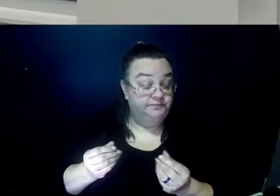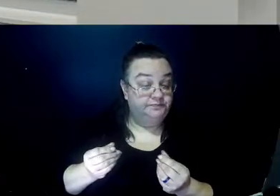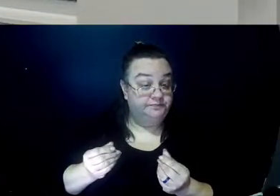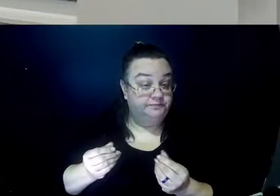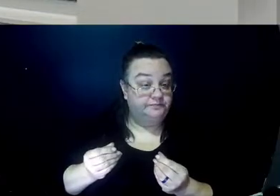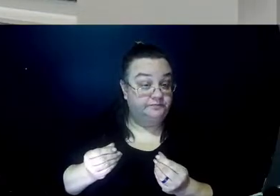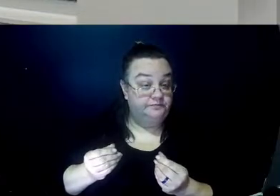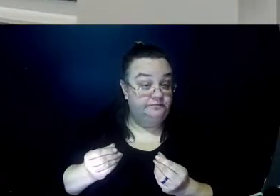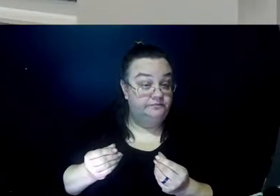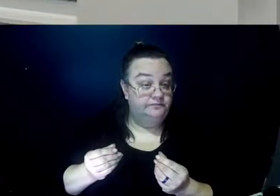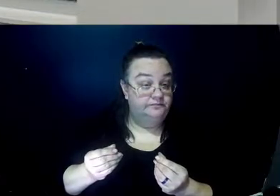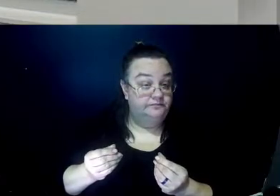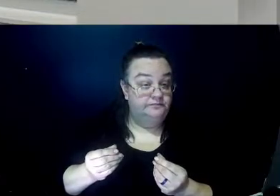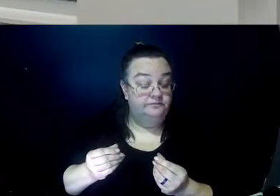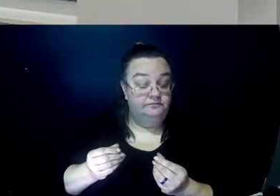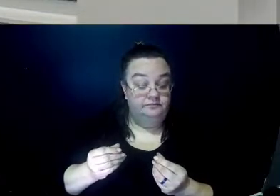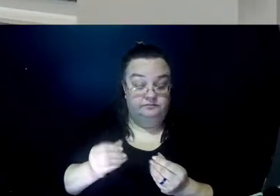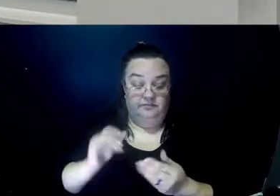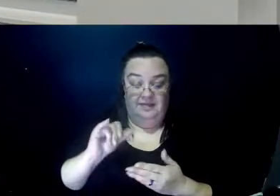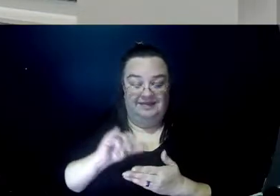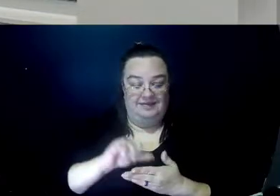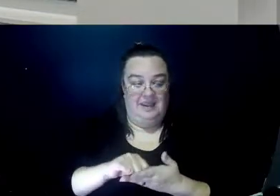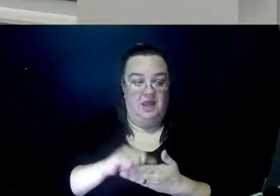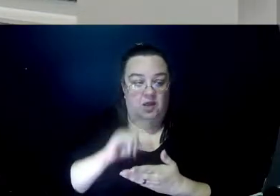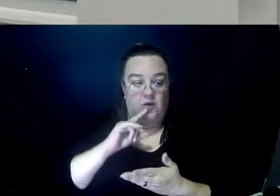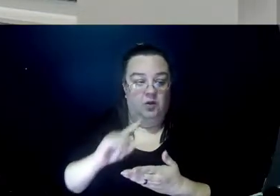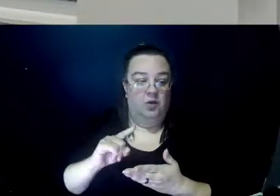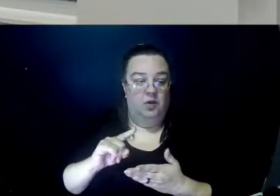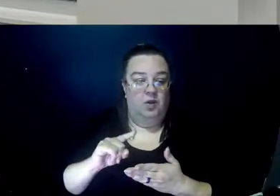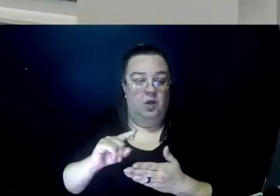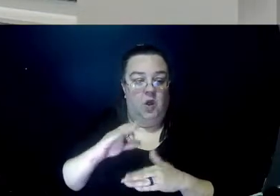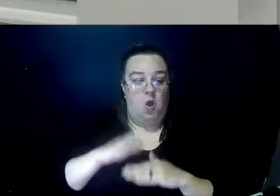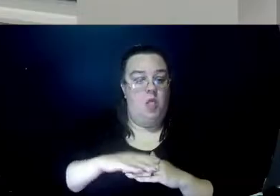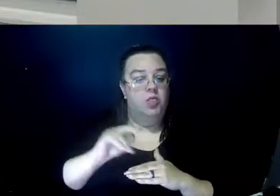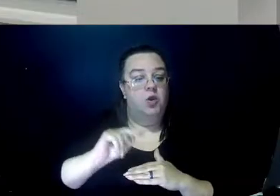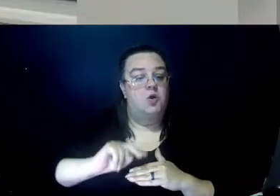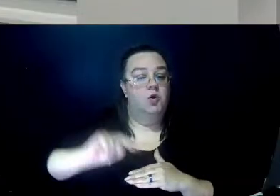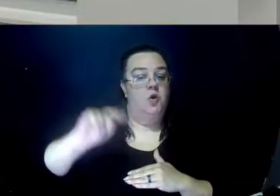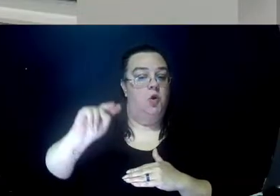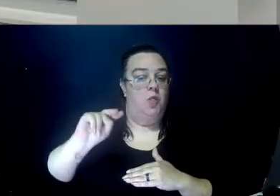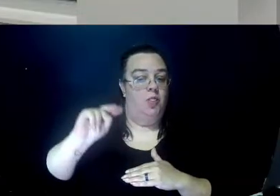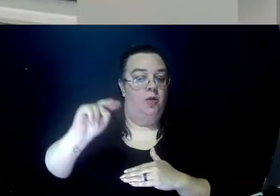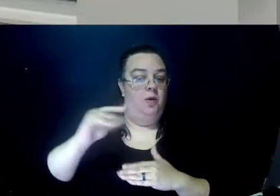that run along the northern part of